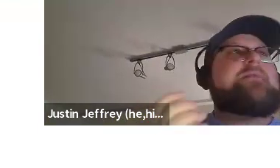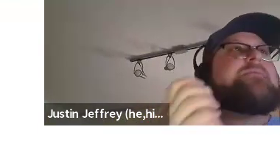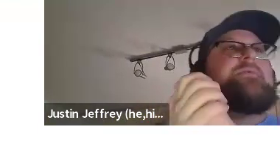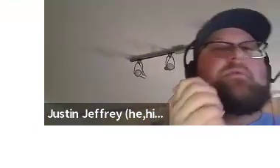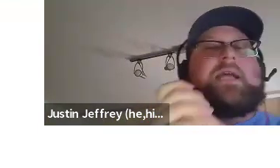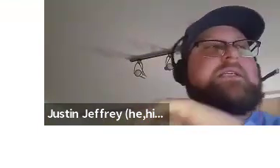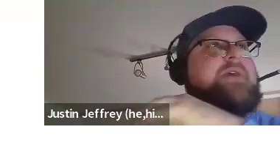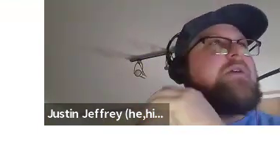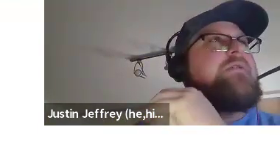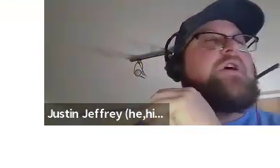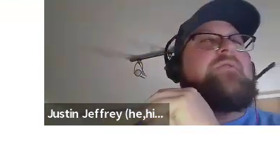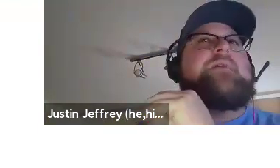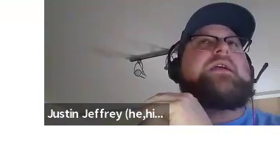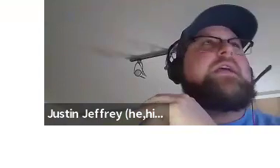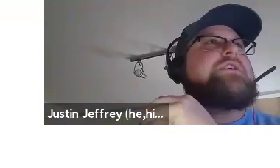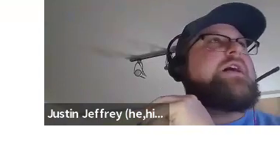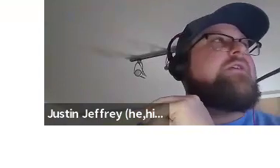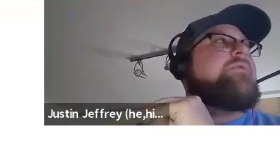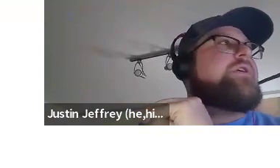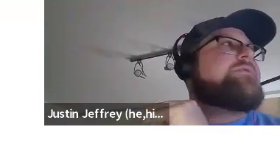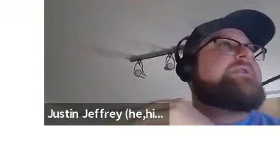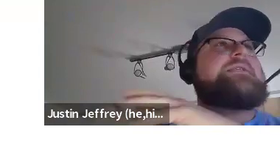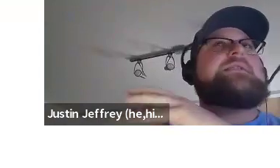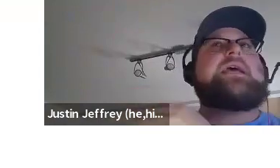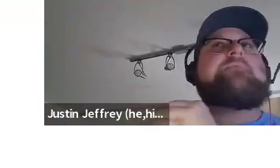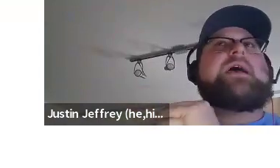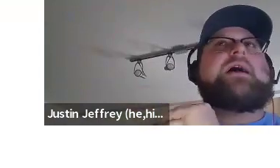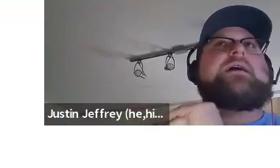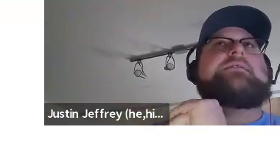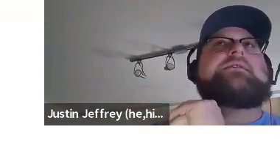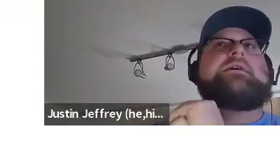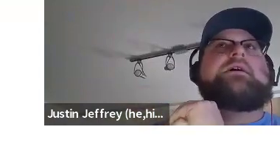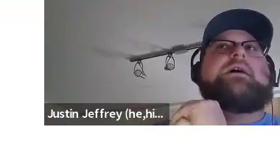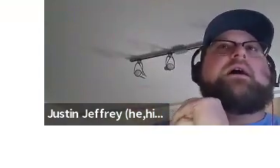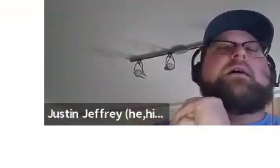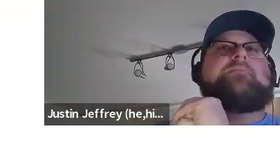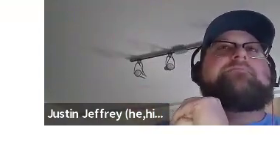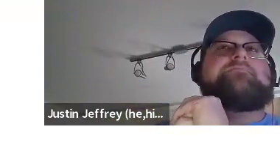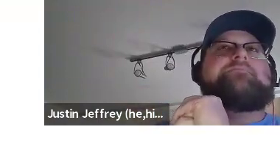The way that antiviral COVID medication kind of worked was the same as